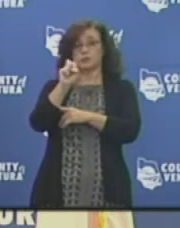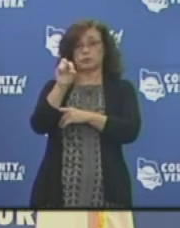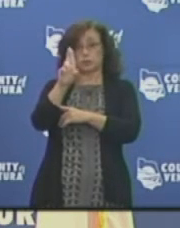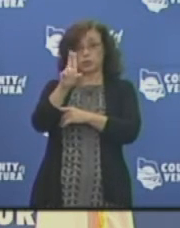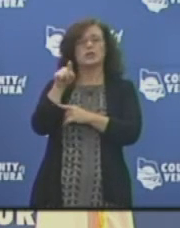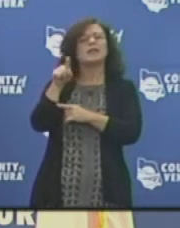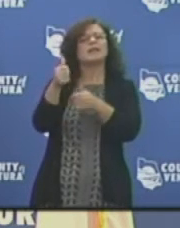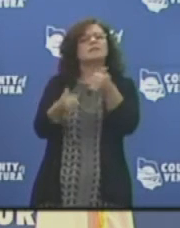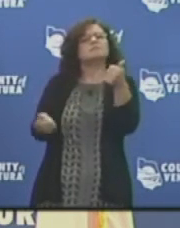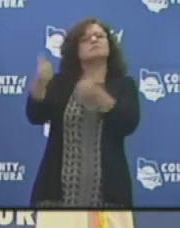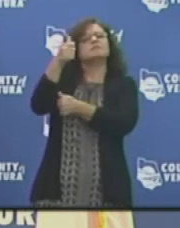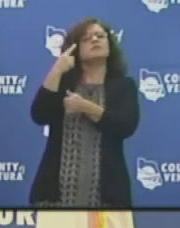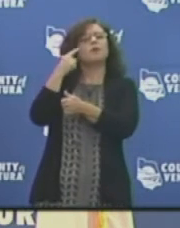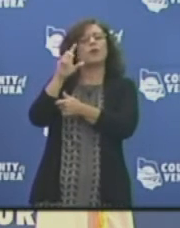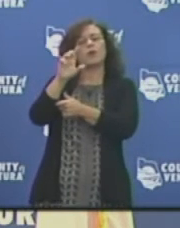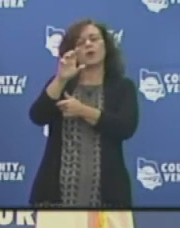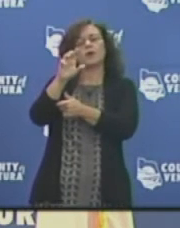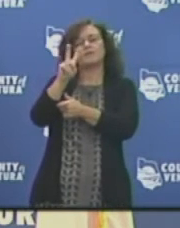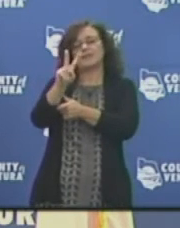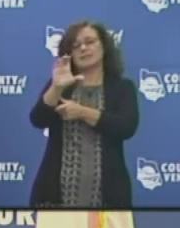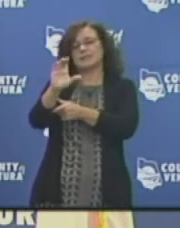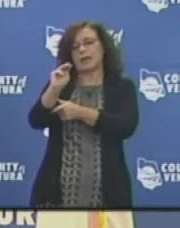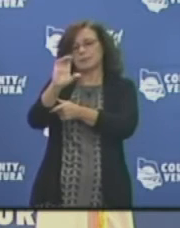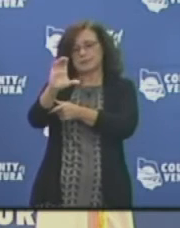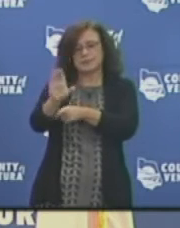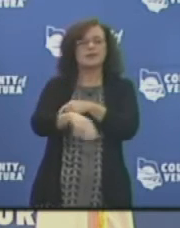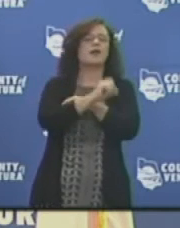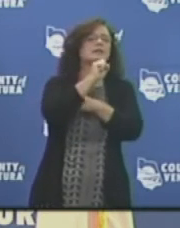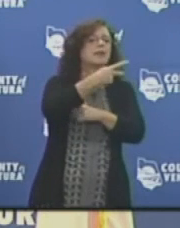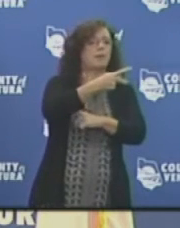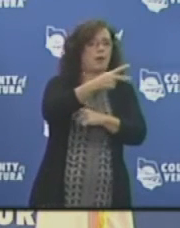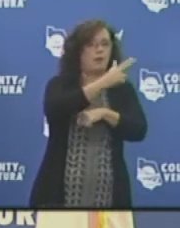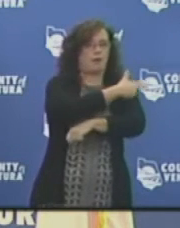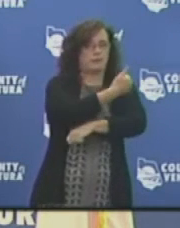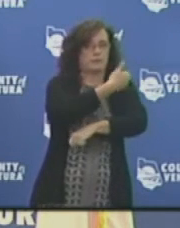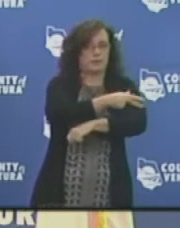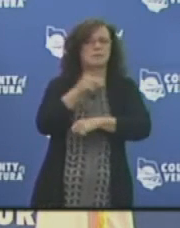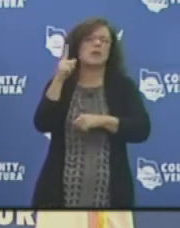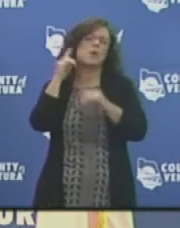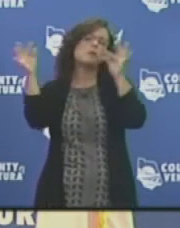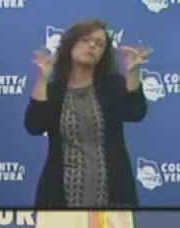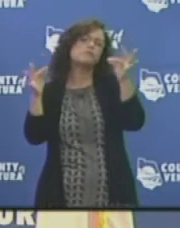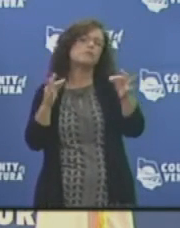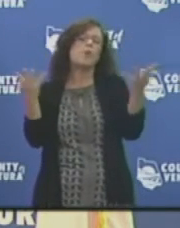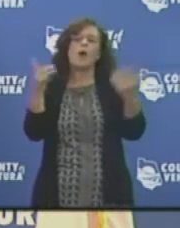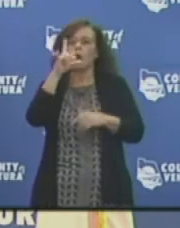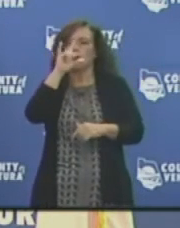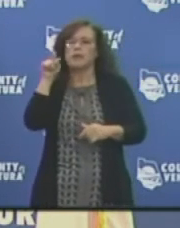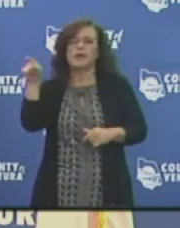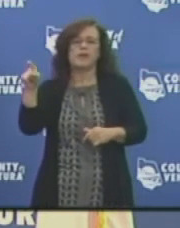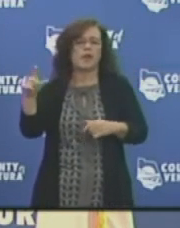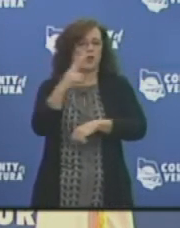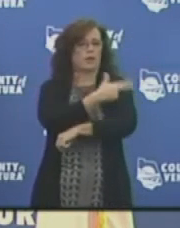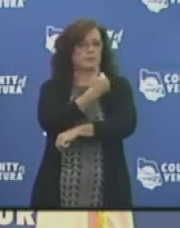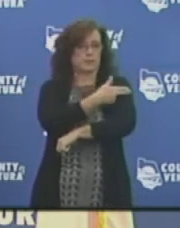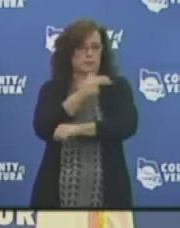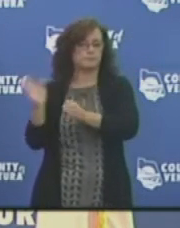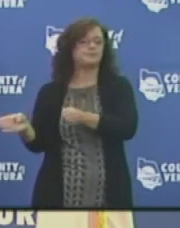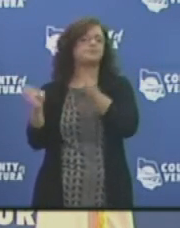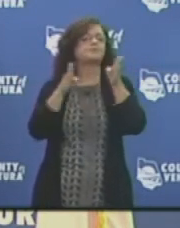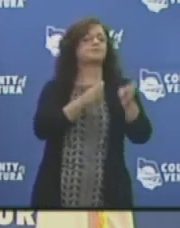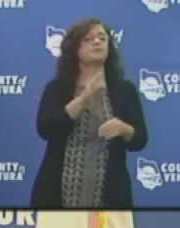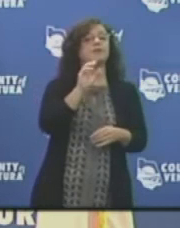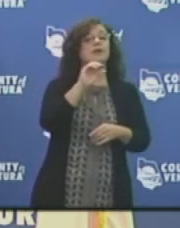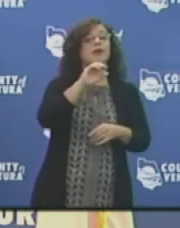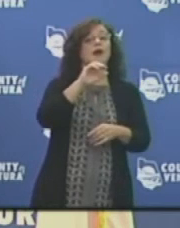Hospital, talking about our hospital, what the status is, and how you can help. And then we have Jackie Irwin, our Assembly